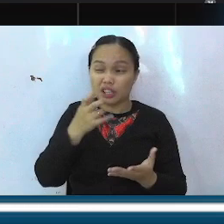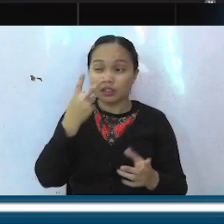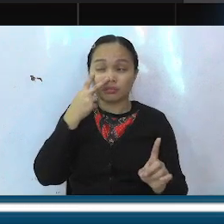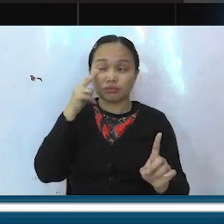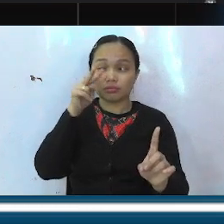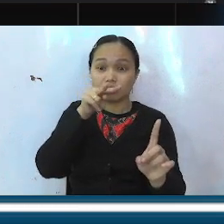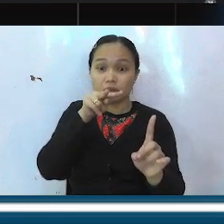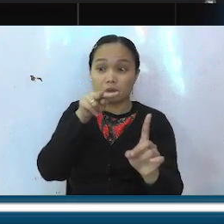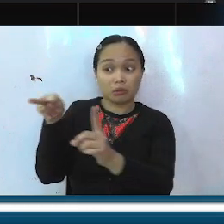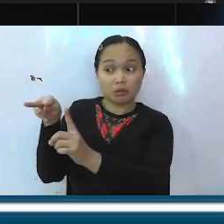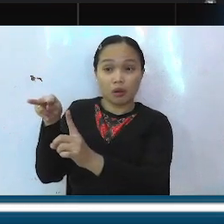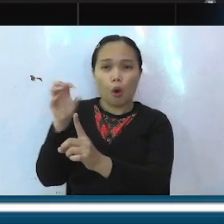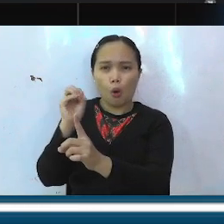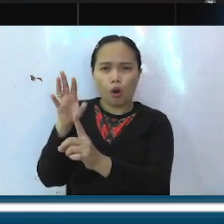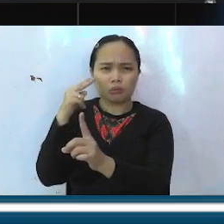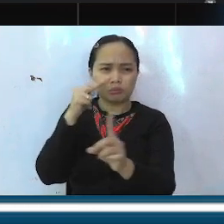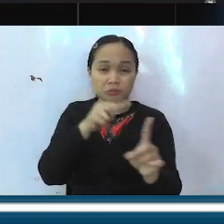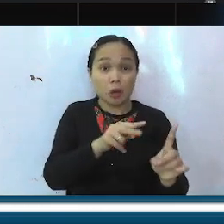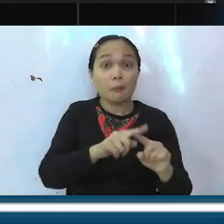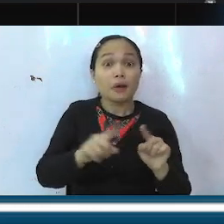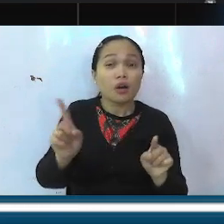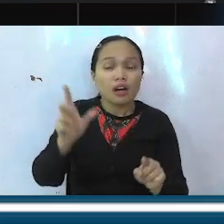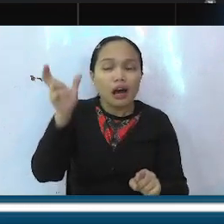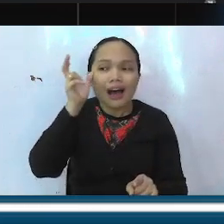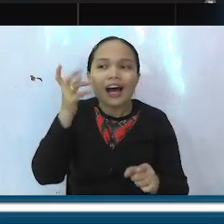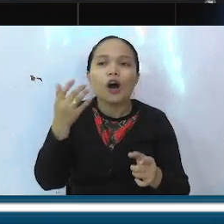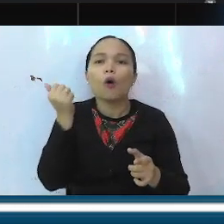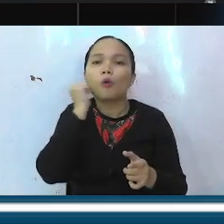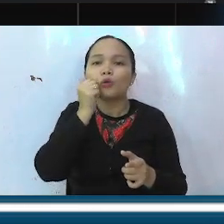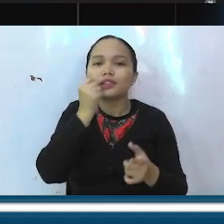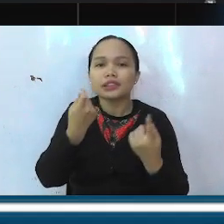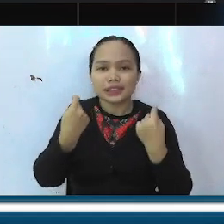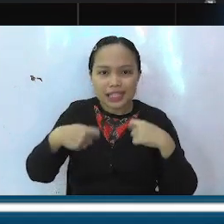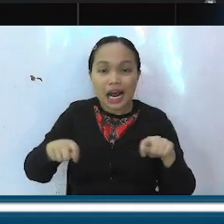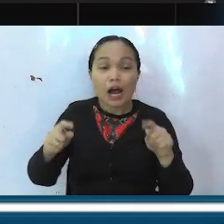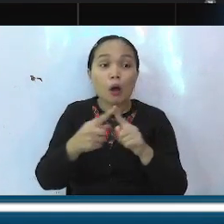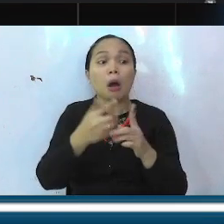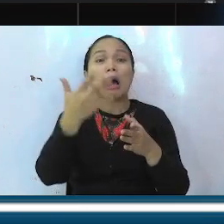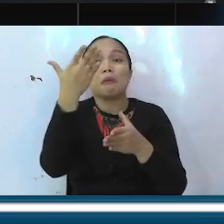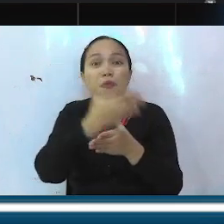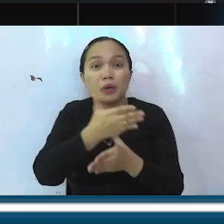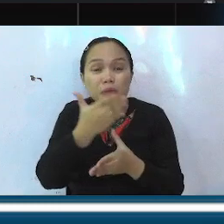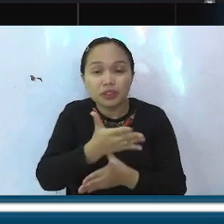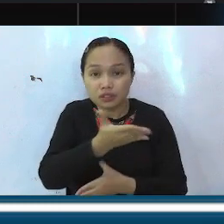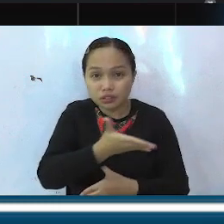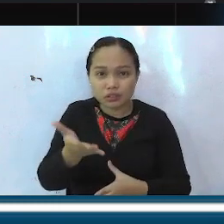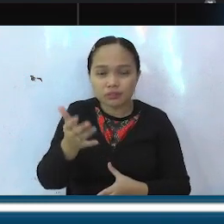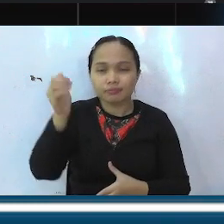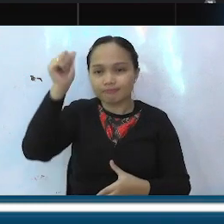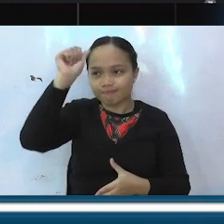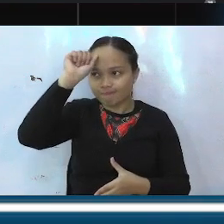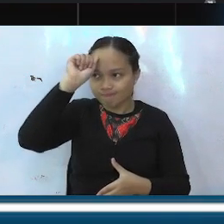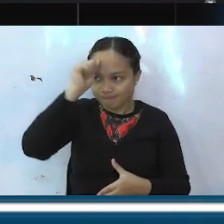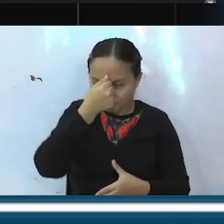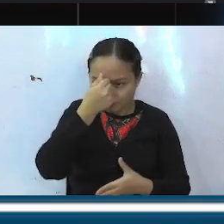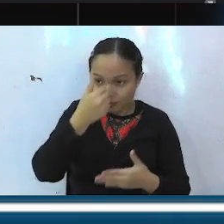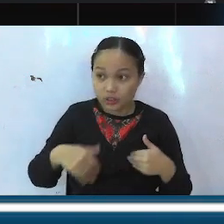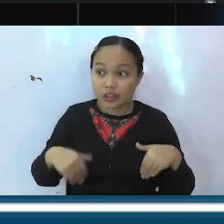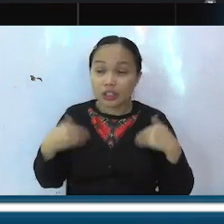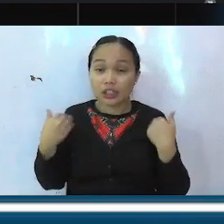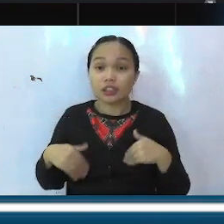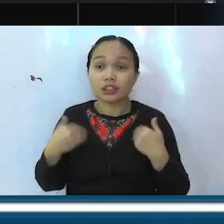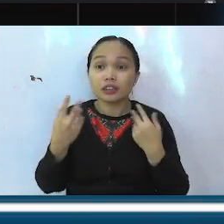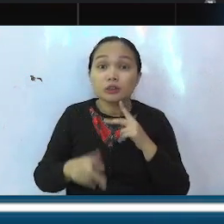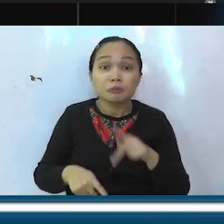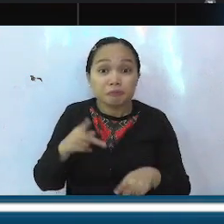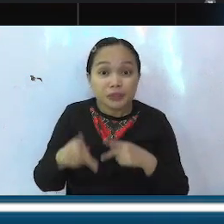really try a way to cross your way. Oh yeah, man. Sometimes you will not look on the left. You put this in mind, young people. Team Focus, tandaan